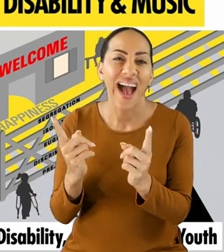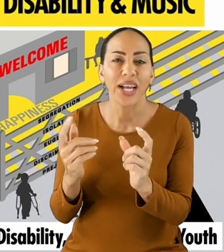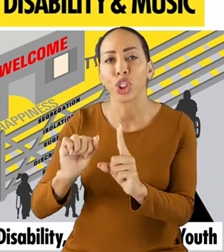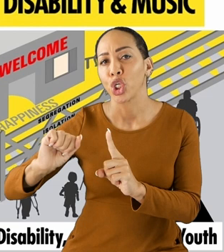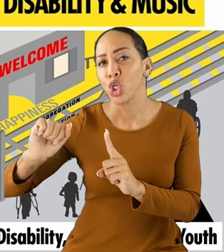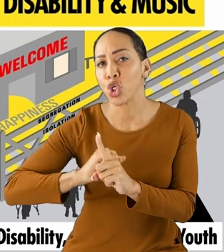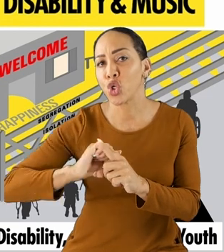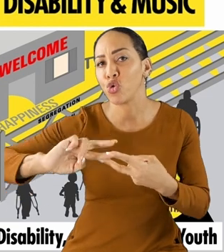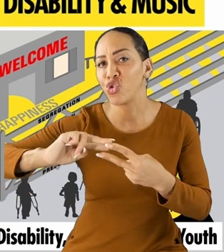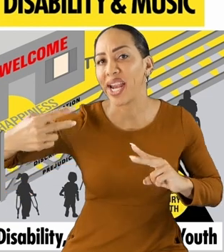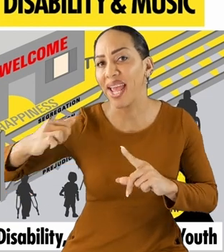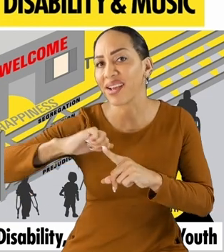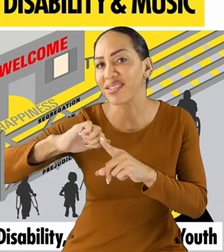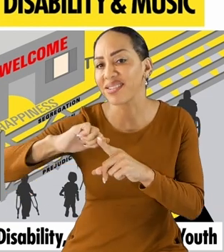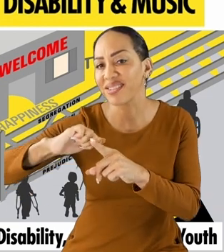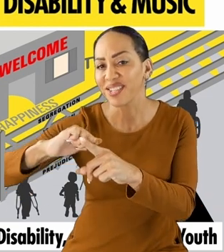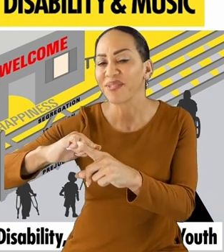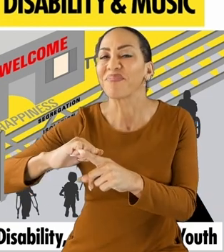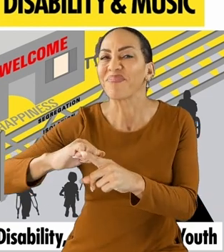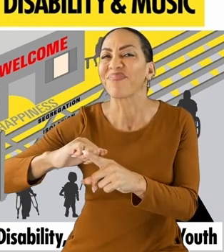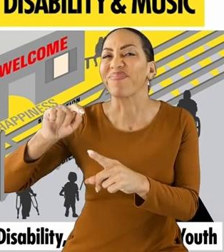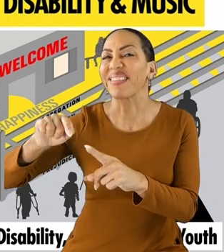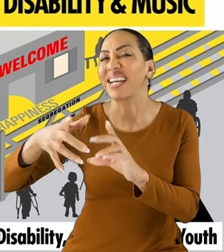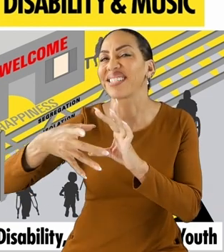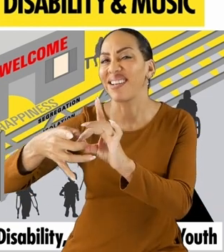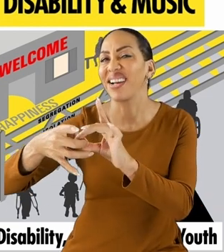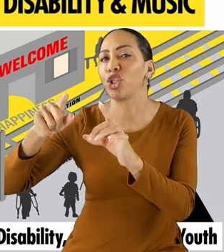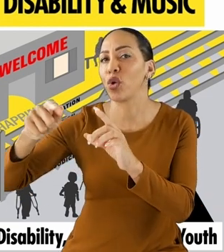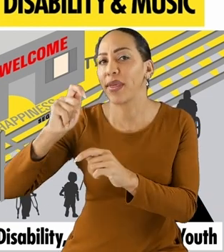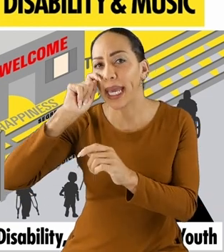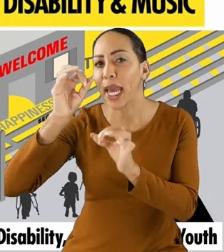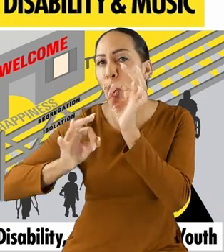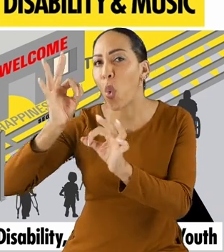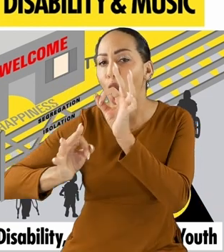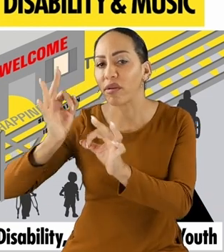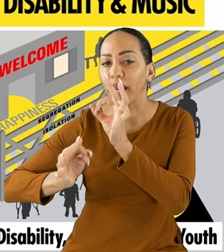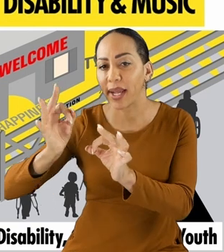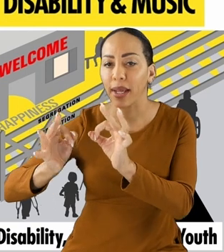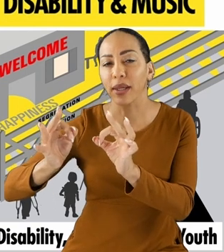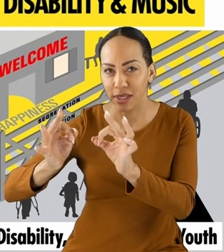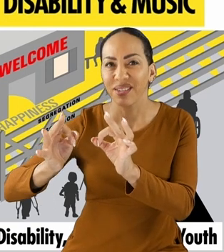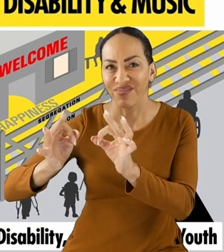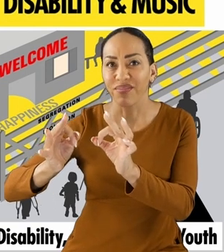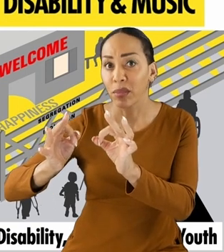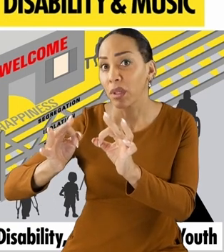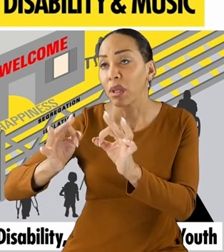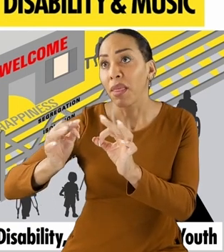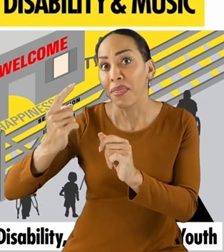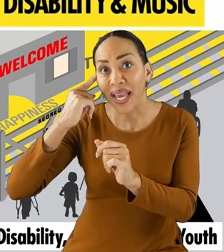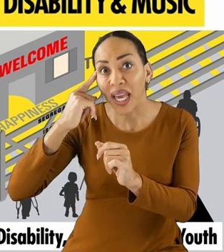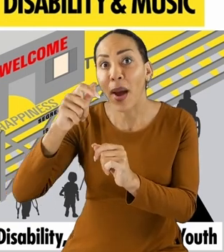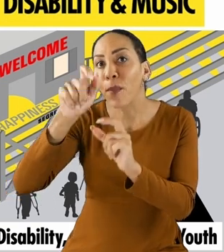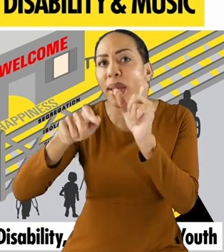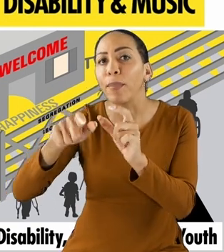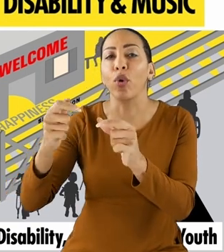then eugenicist style approaches, which are being now uncovered in the inquiry, but particularly